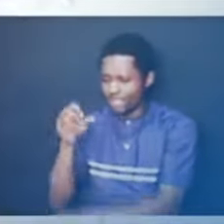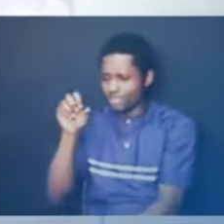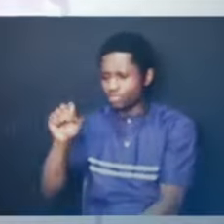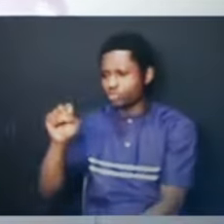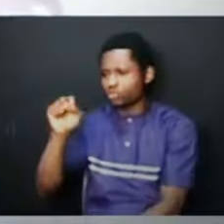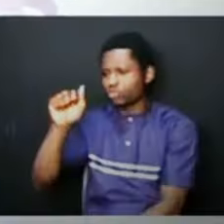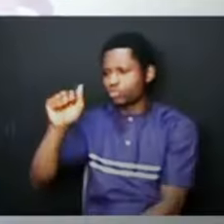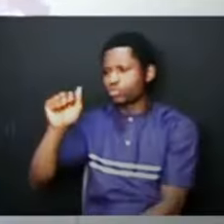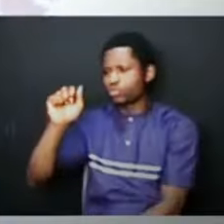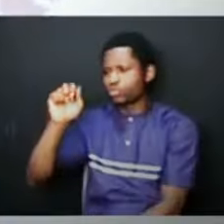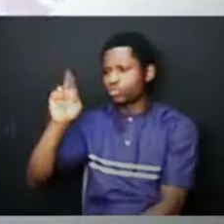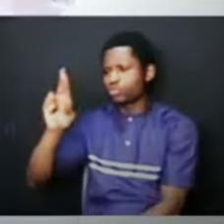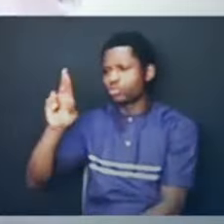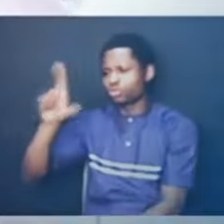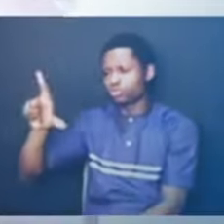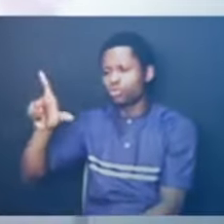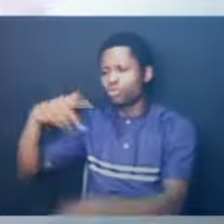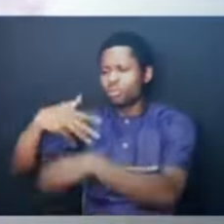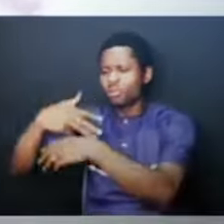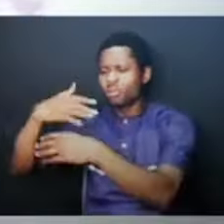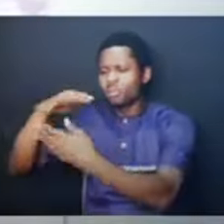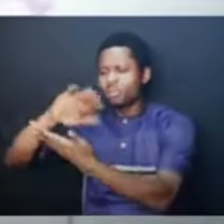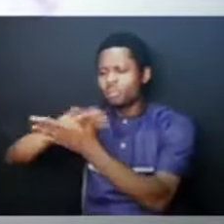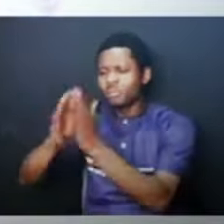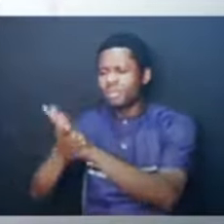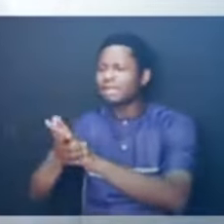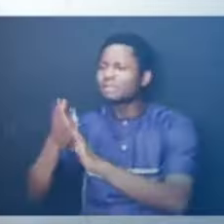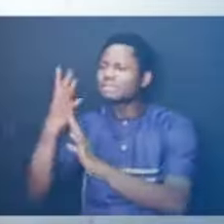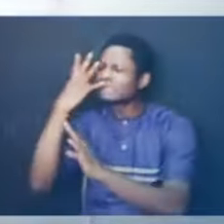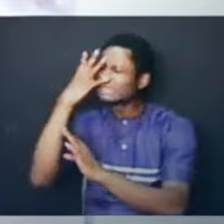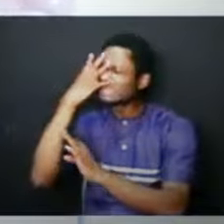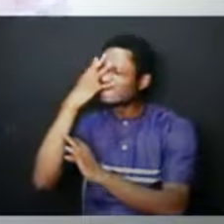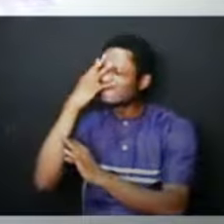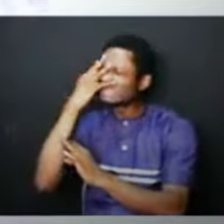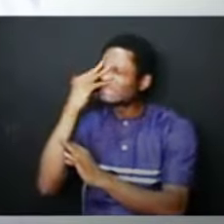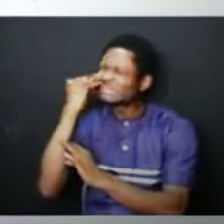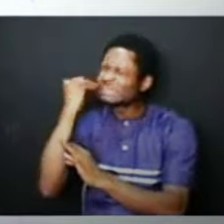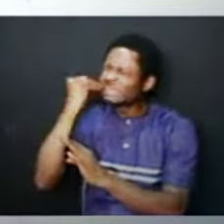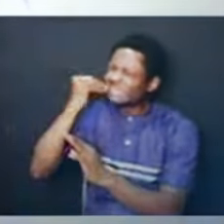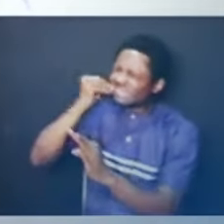And all his men around him were sleeping. Then